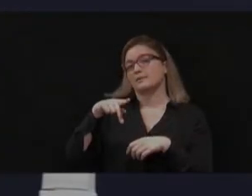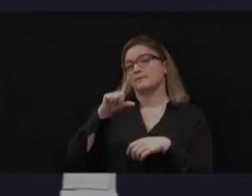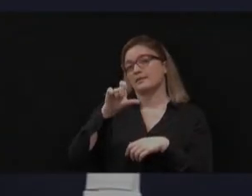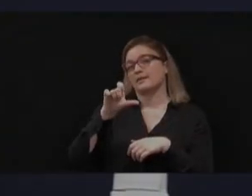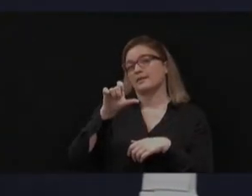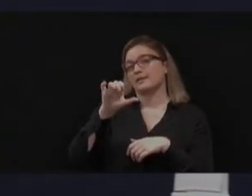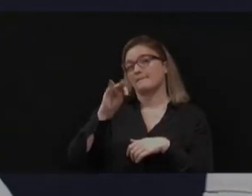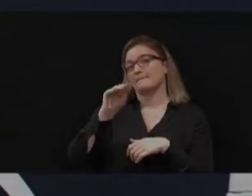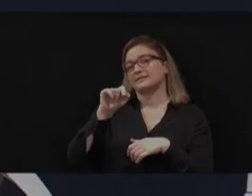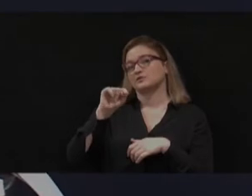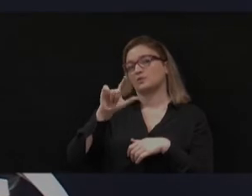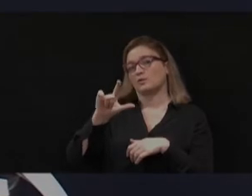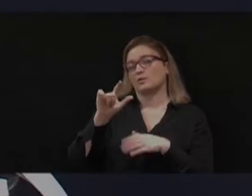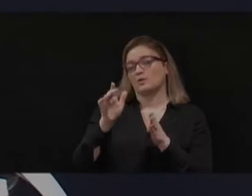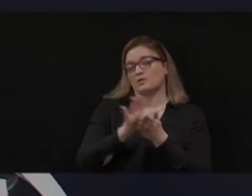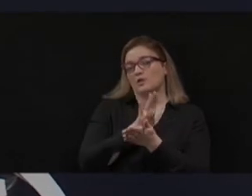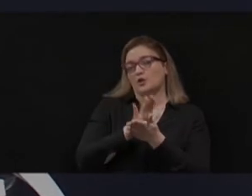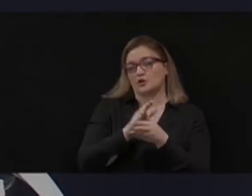Let me put the